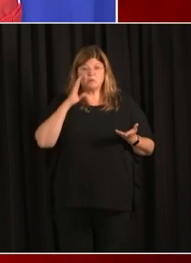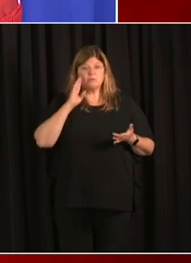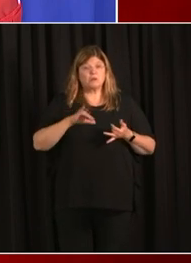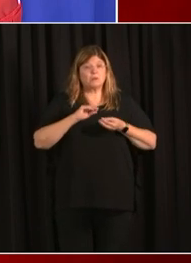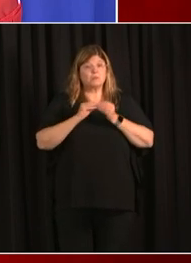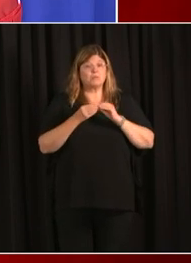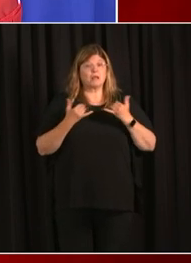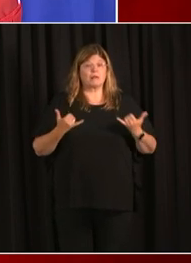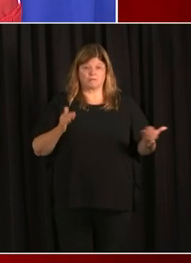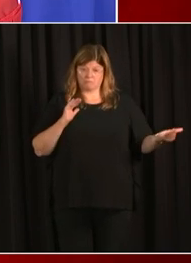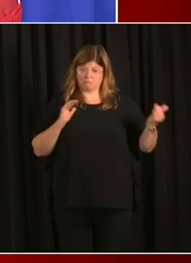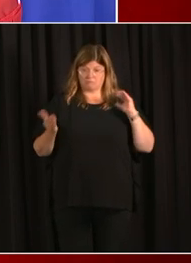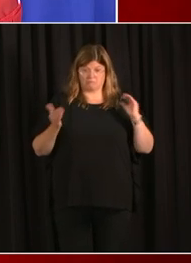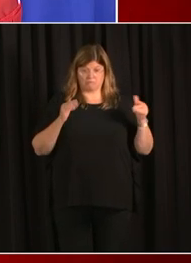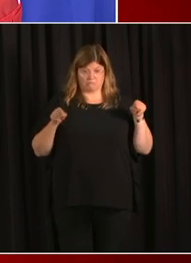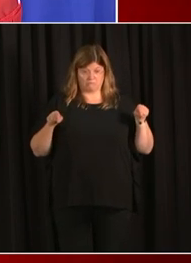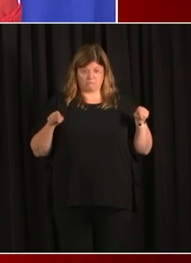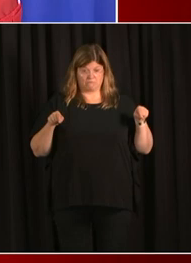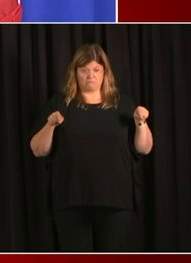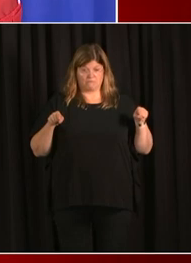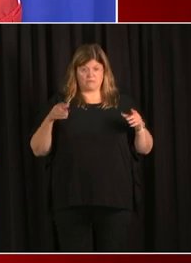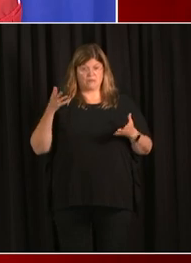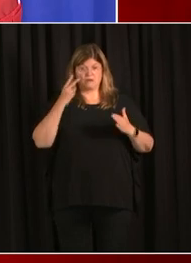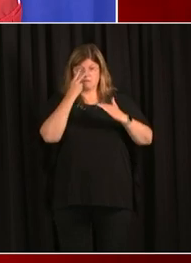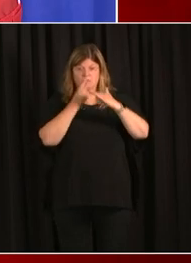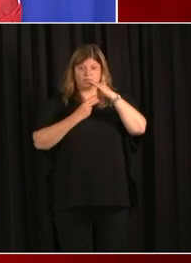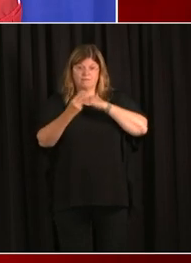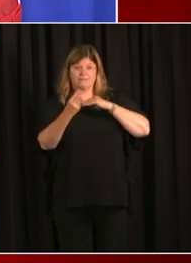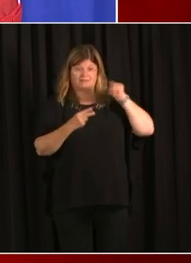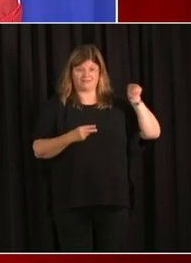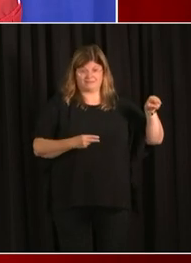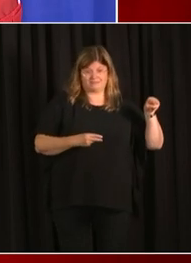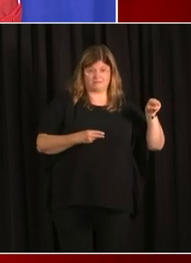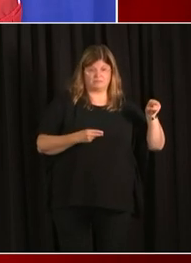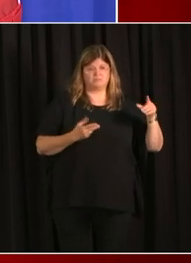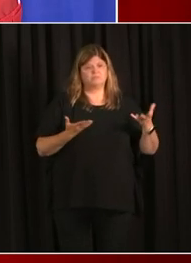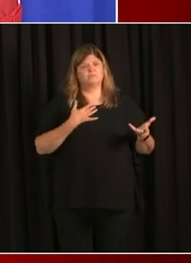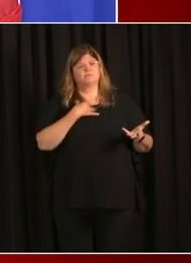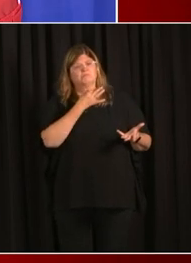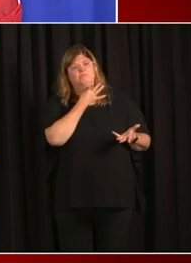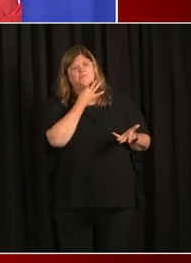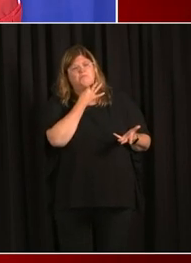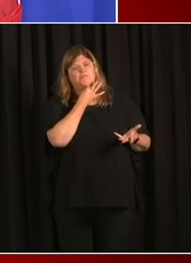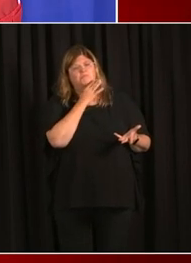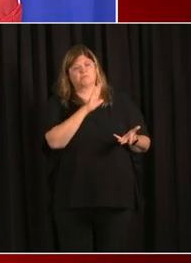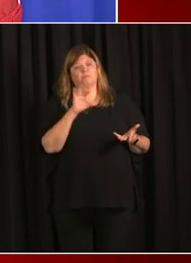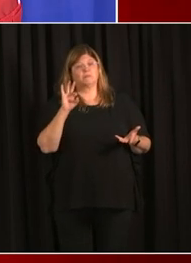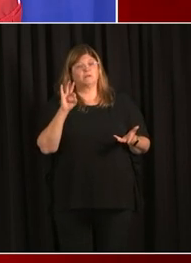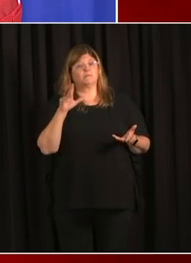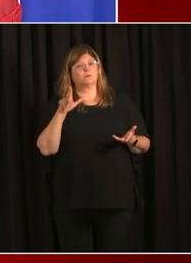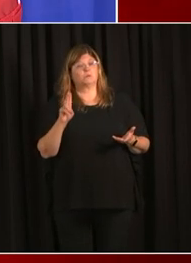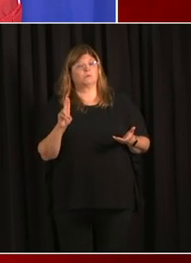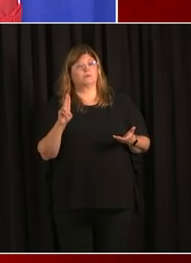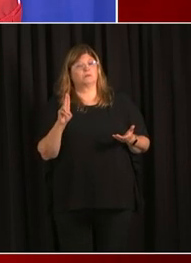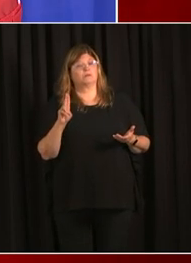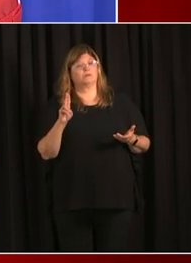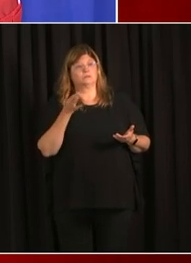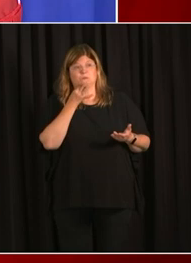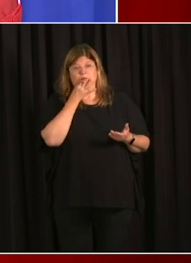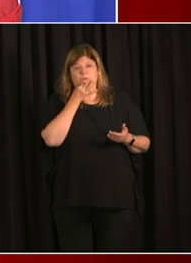are relative to those, and I'm just wondering if, we know flu season is yet to come, but did we hit our surge, and